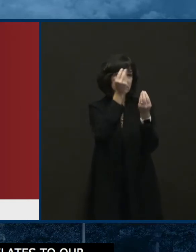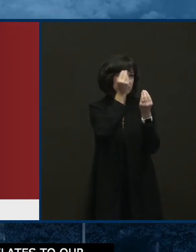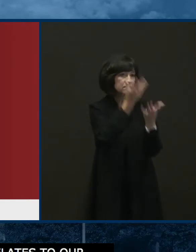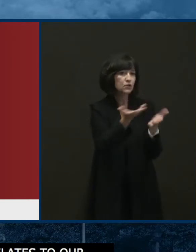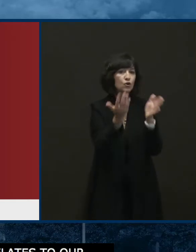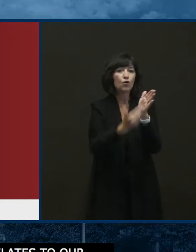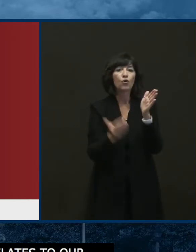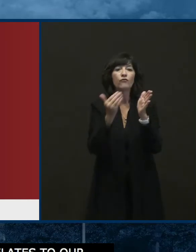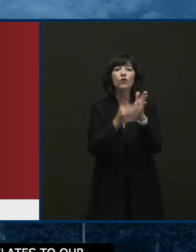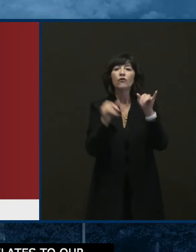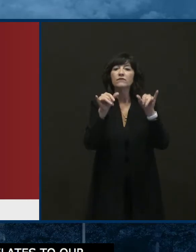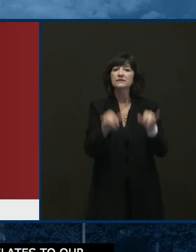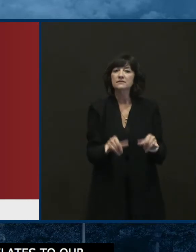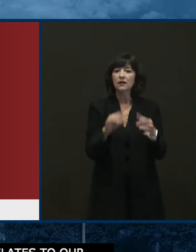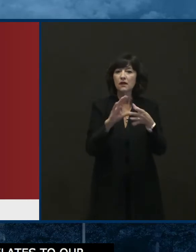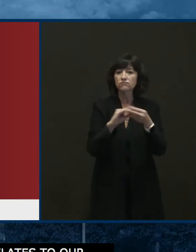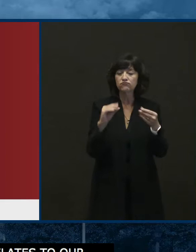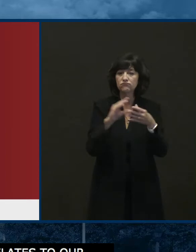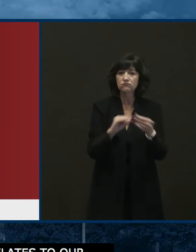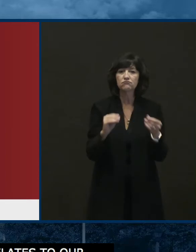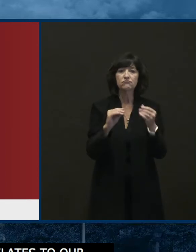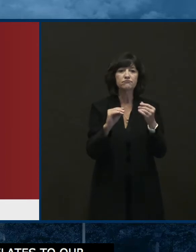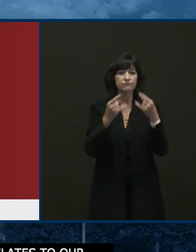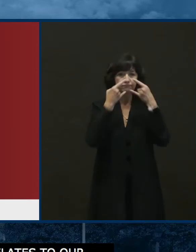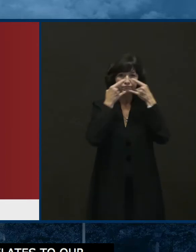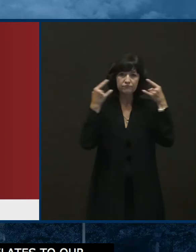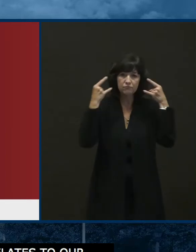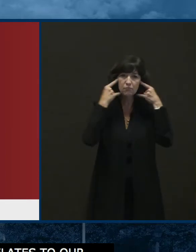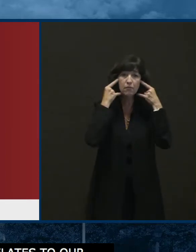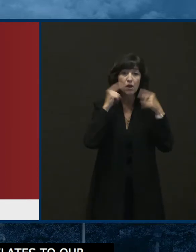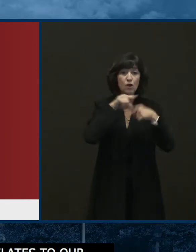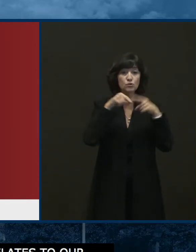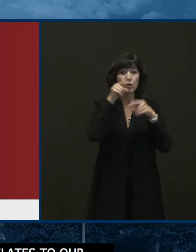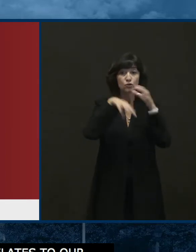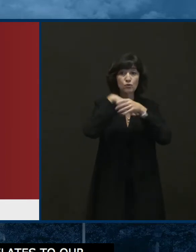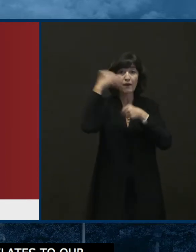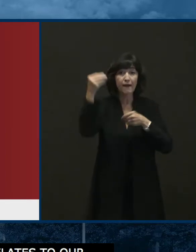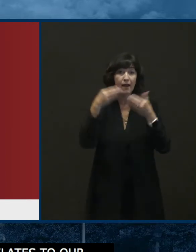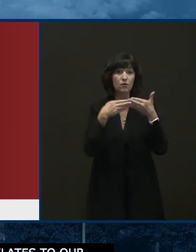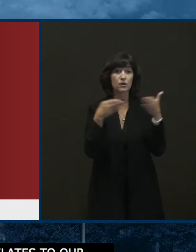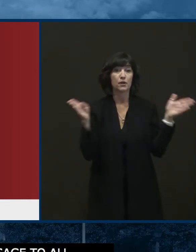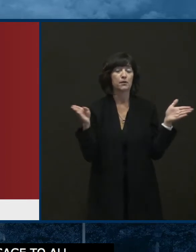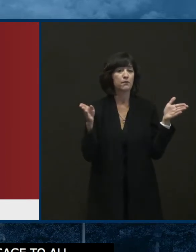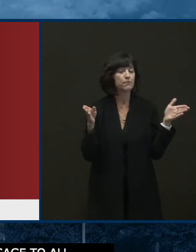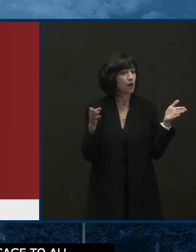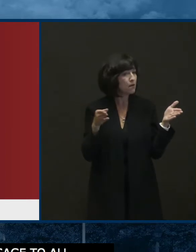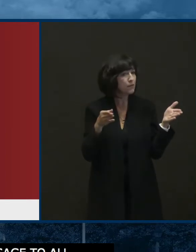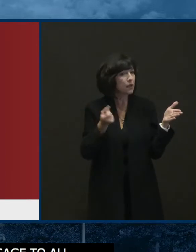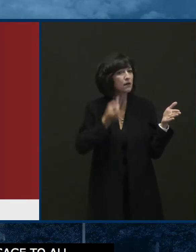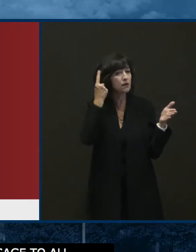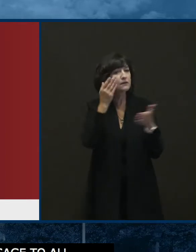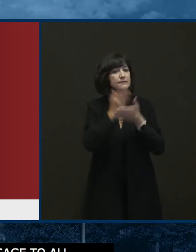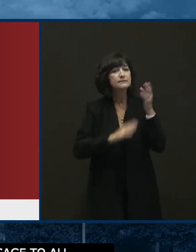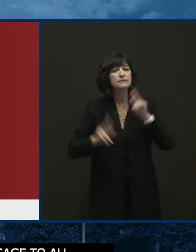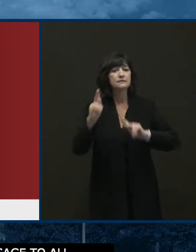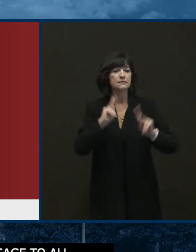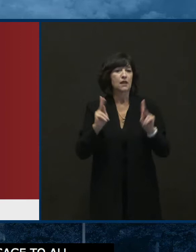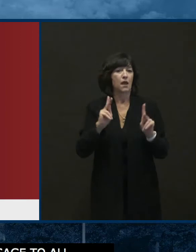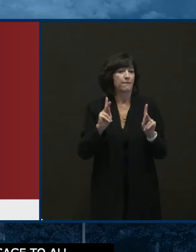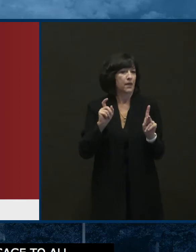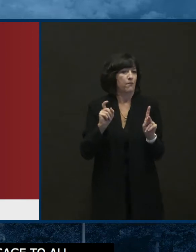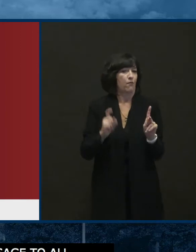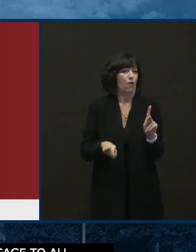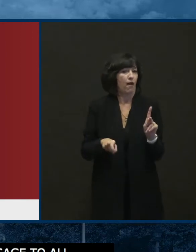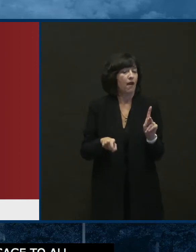face covering when you're in public. It is a small sacrifice to be made, and we learn every